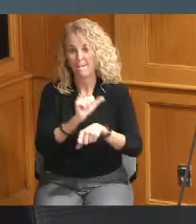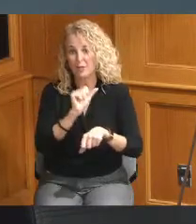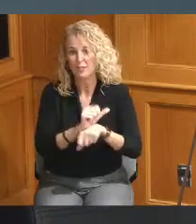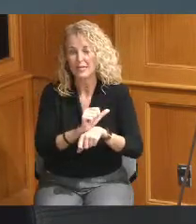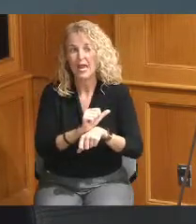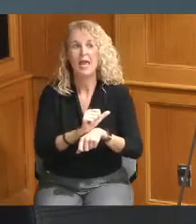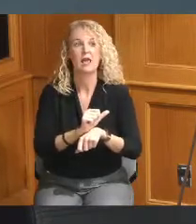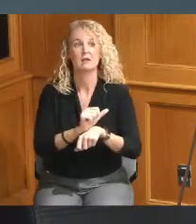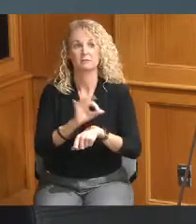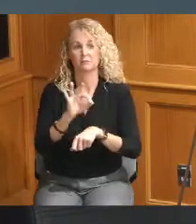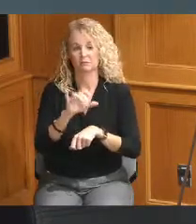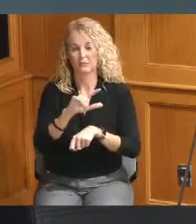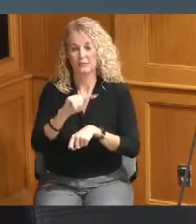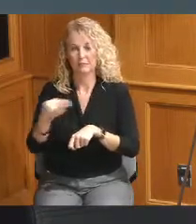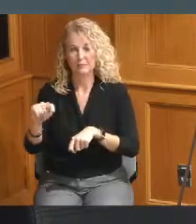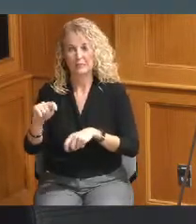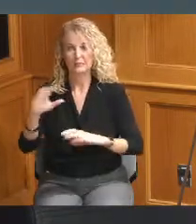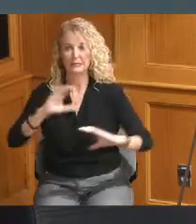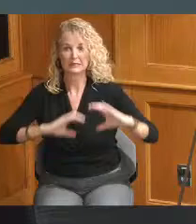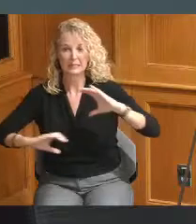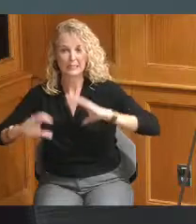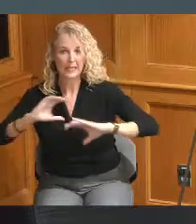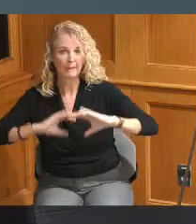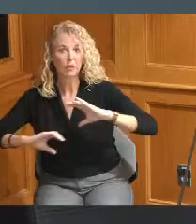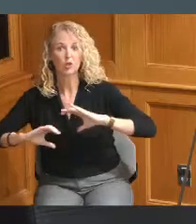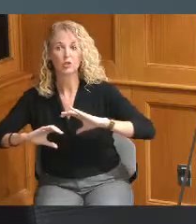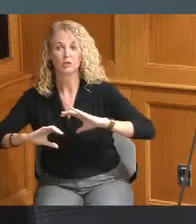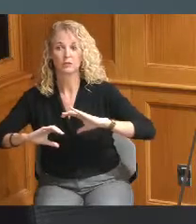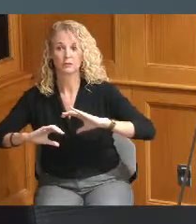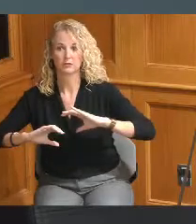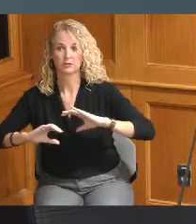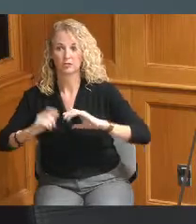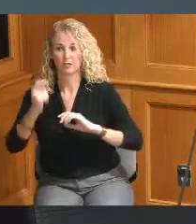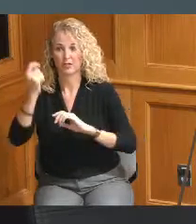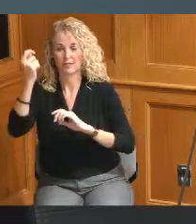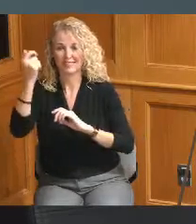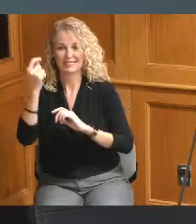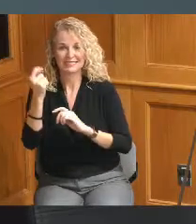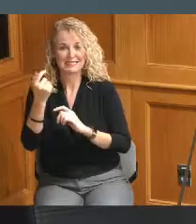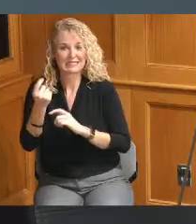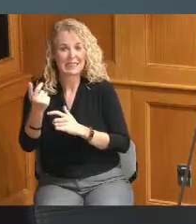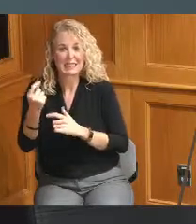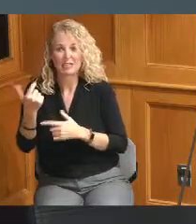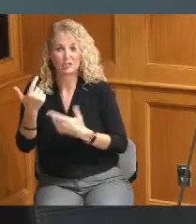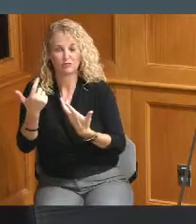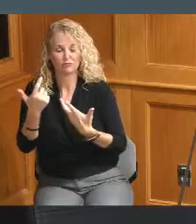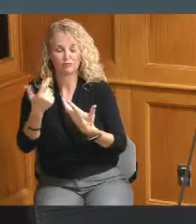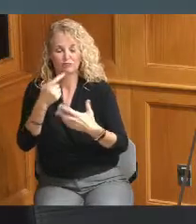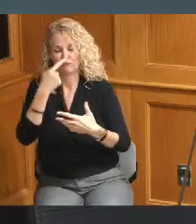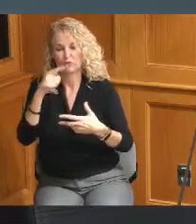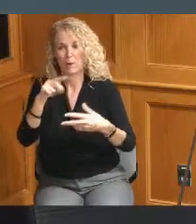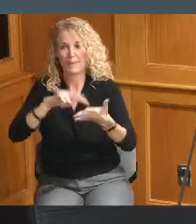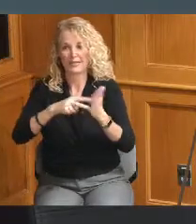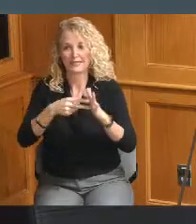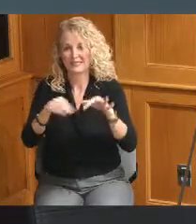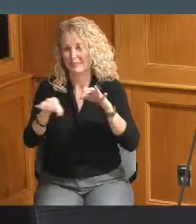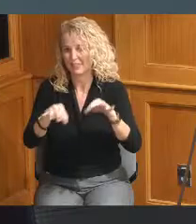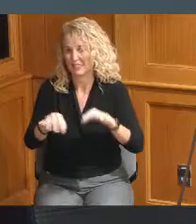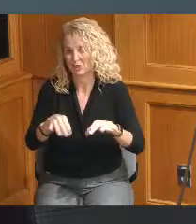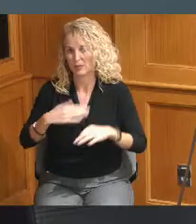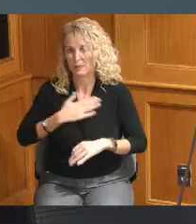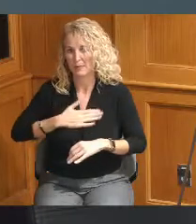the chemicals and all of that. It's just a little blurb about what each category is